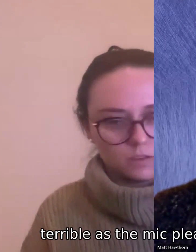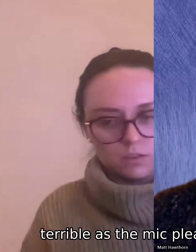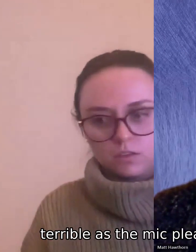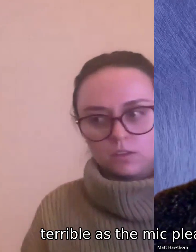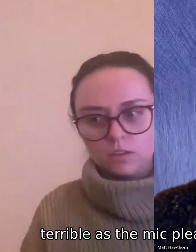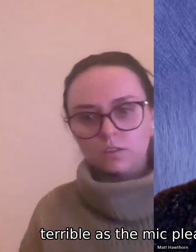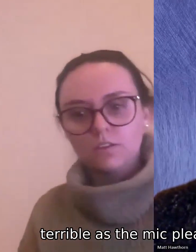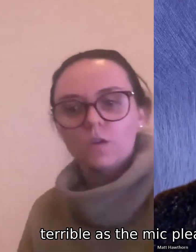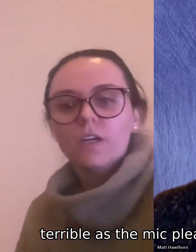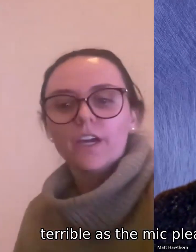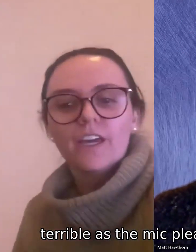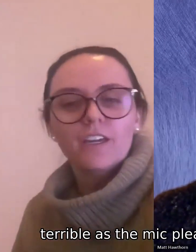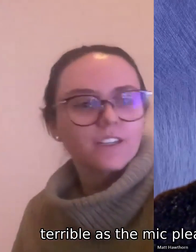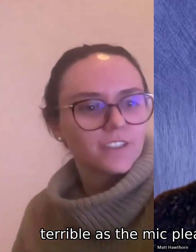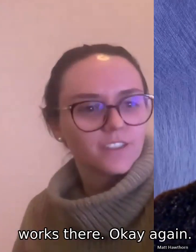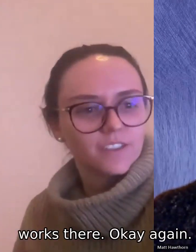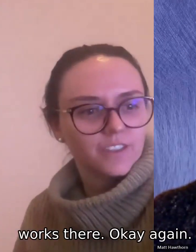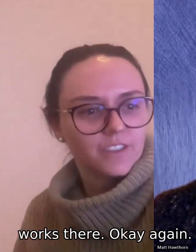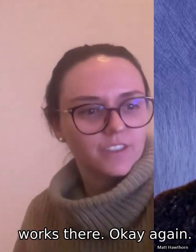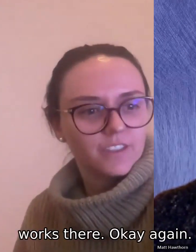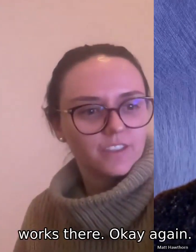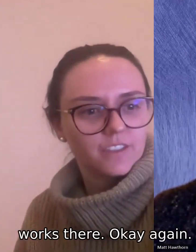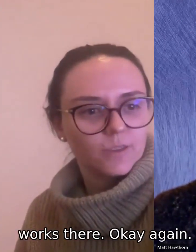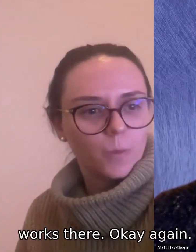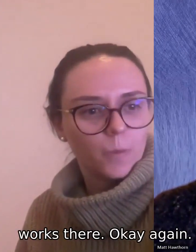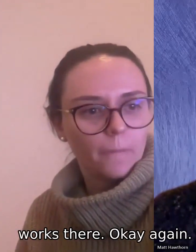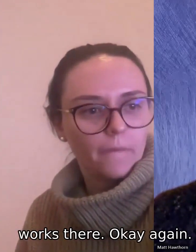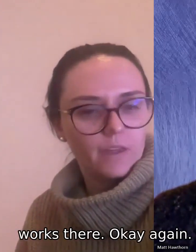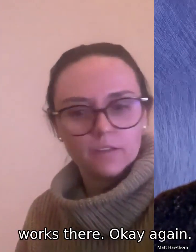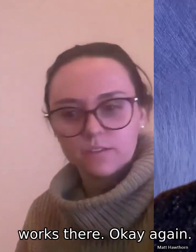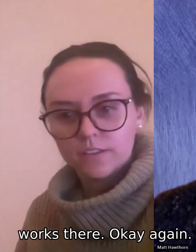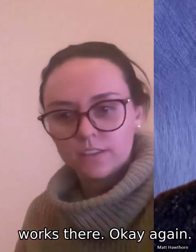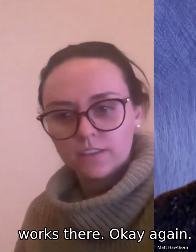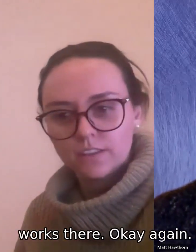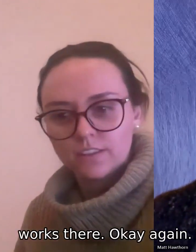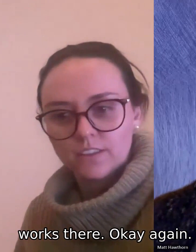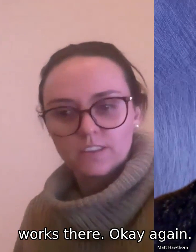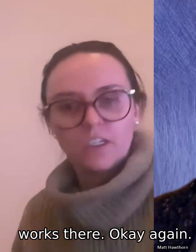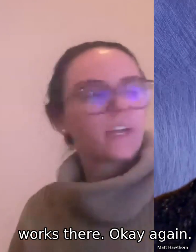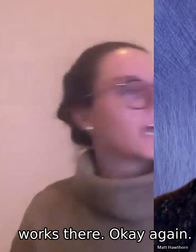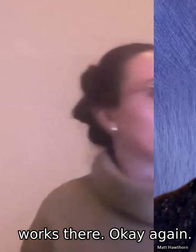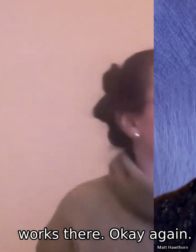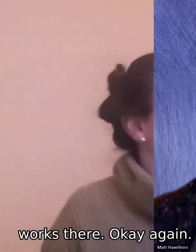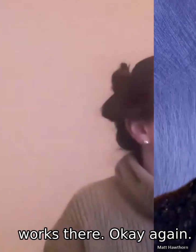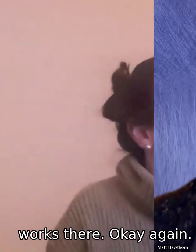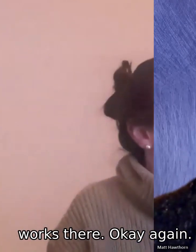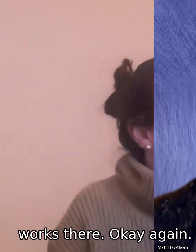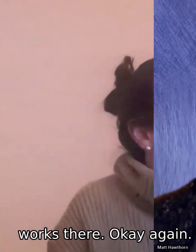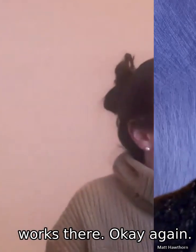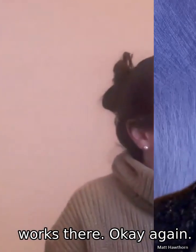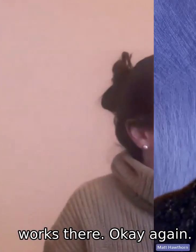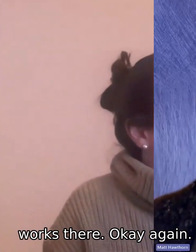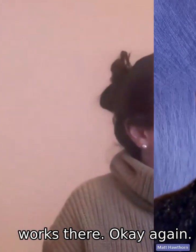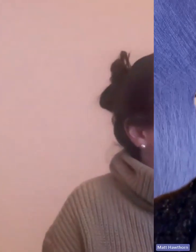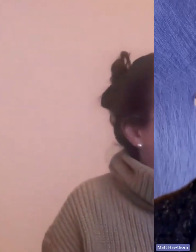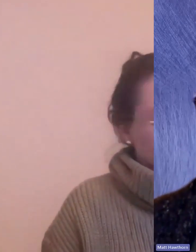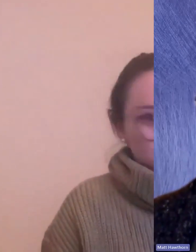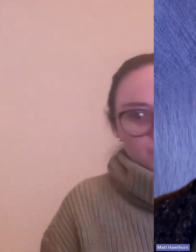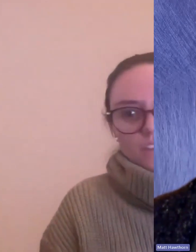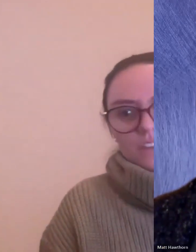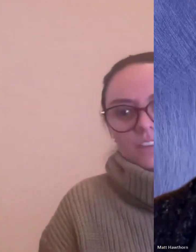use them. So it's terrible. Use the mic. Okay. Let's see how it works there. Use the speaker. Okay, again. Can you